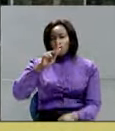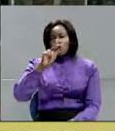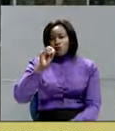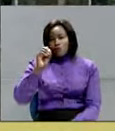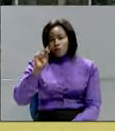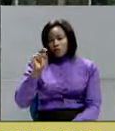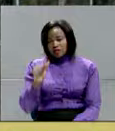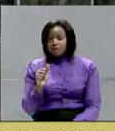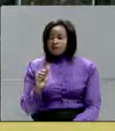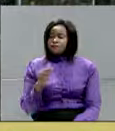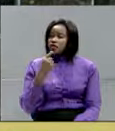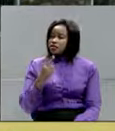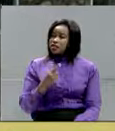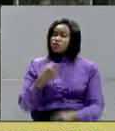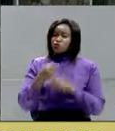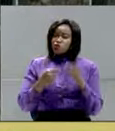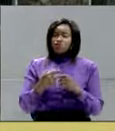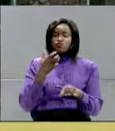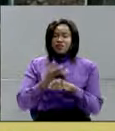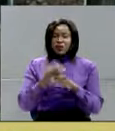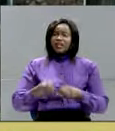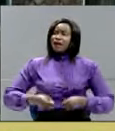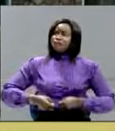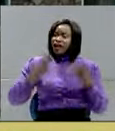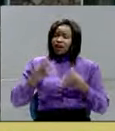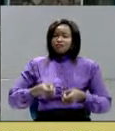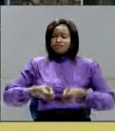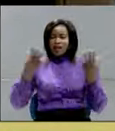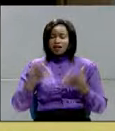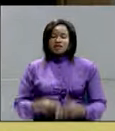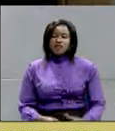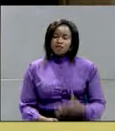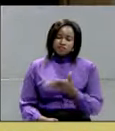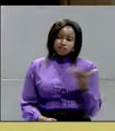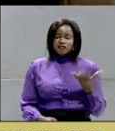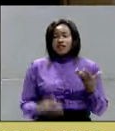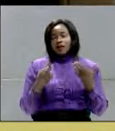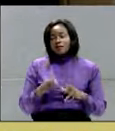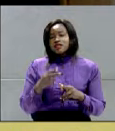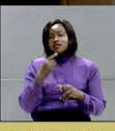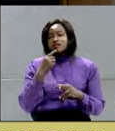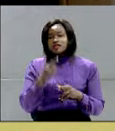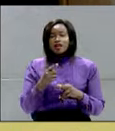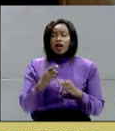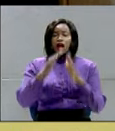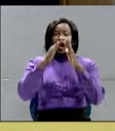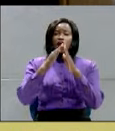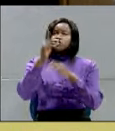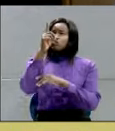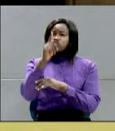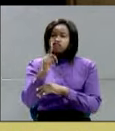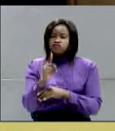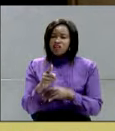says, due to the continuous blasts at the stone quarry, his house has cracked and there seems to be no